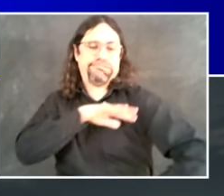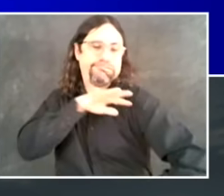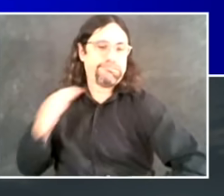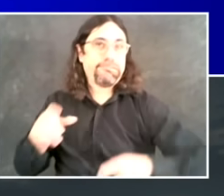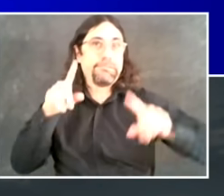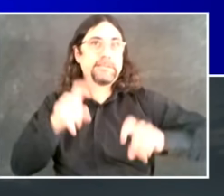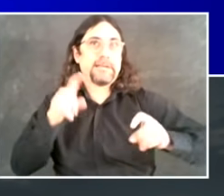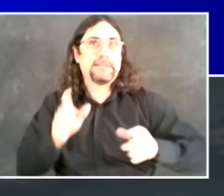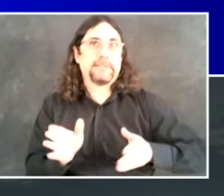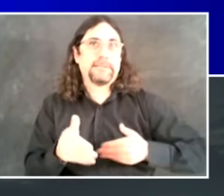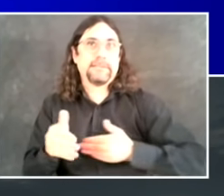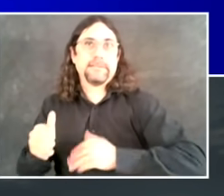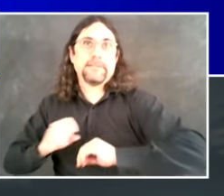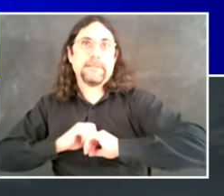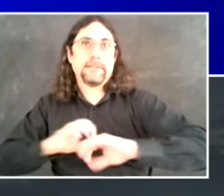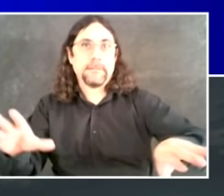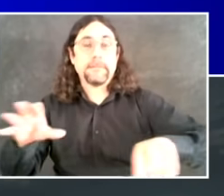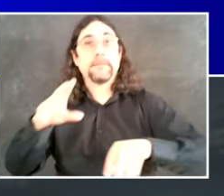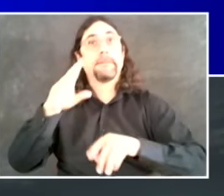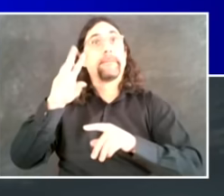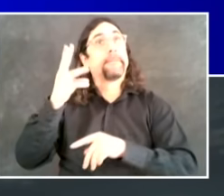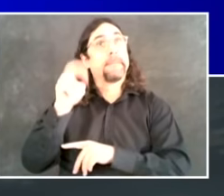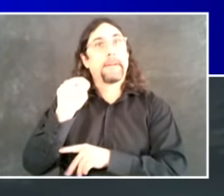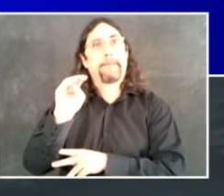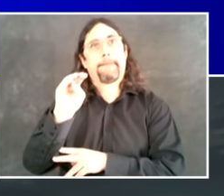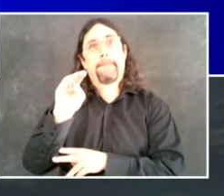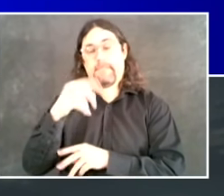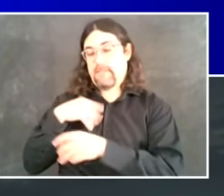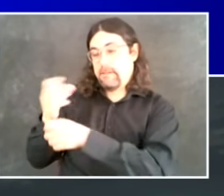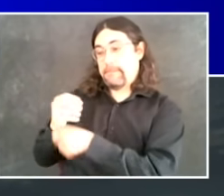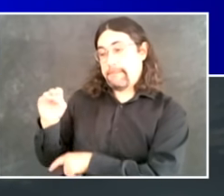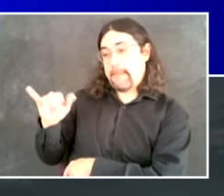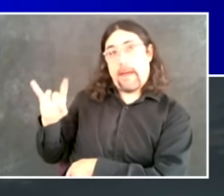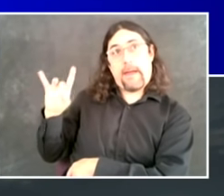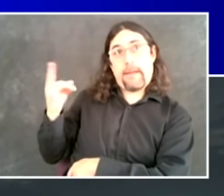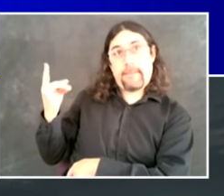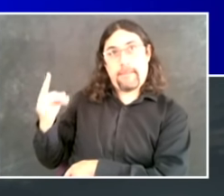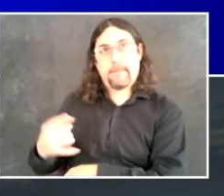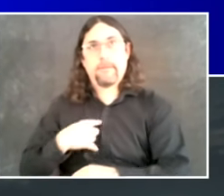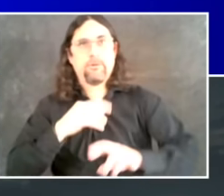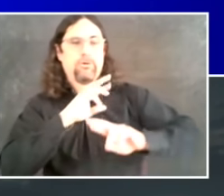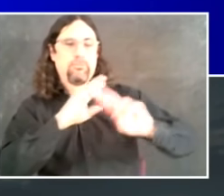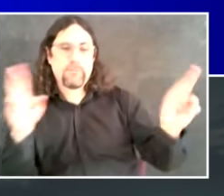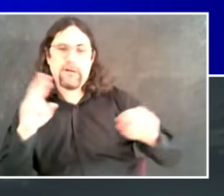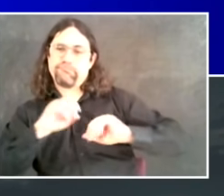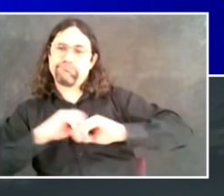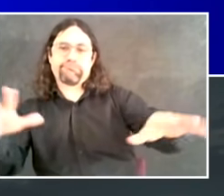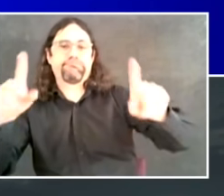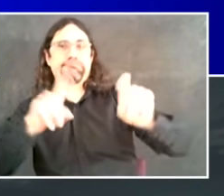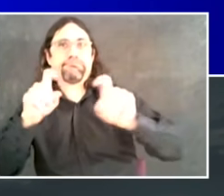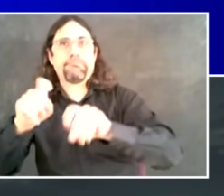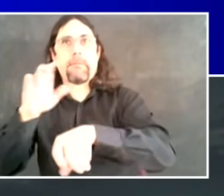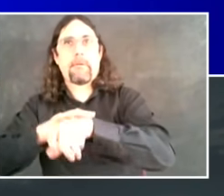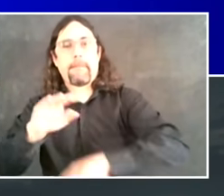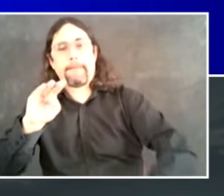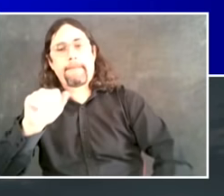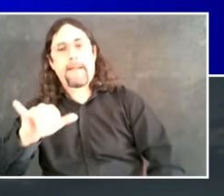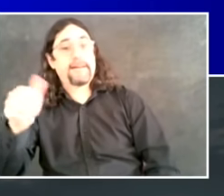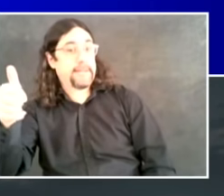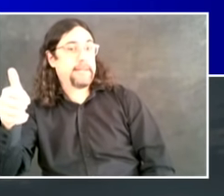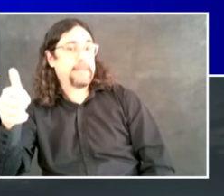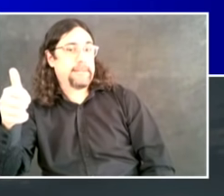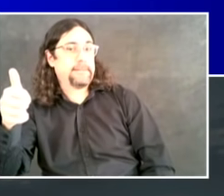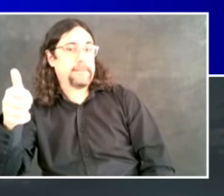time. And more pieces are going to be brought into play so that we can get to that widespread testing to help us go on